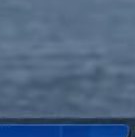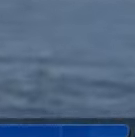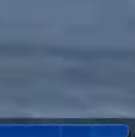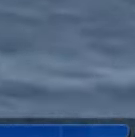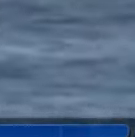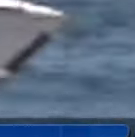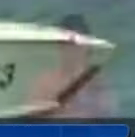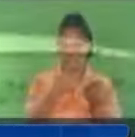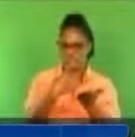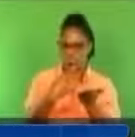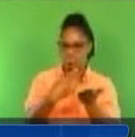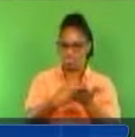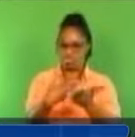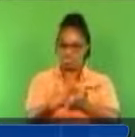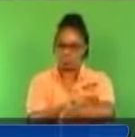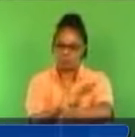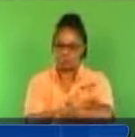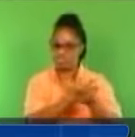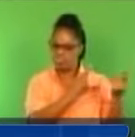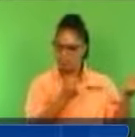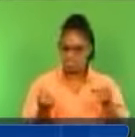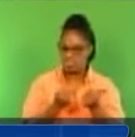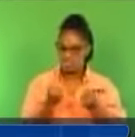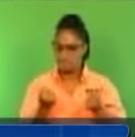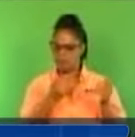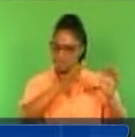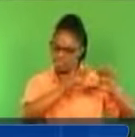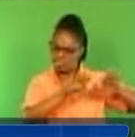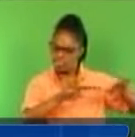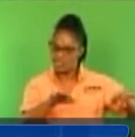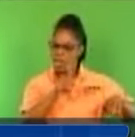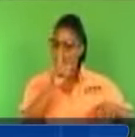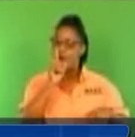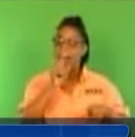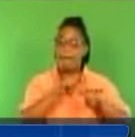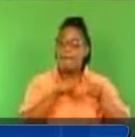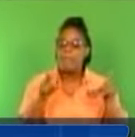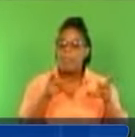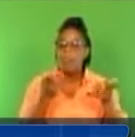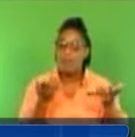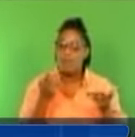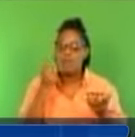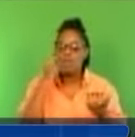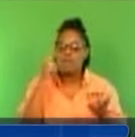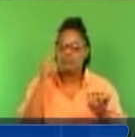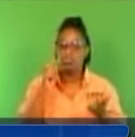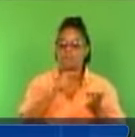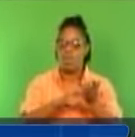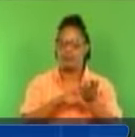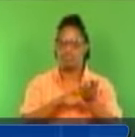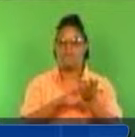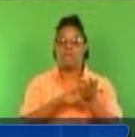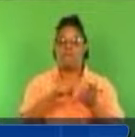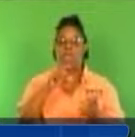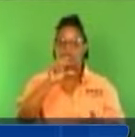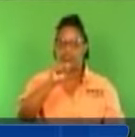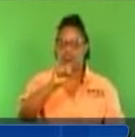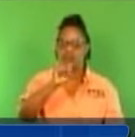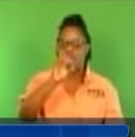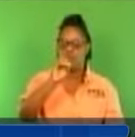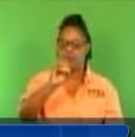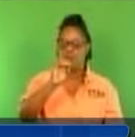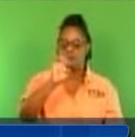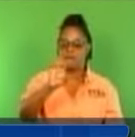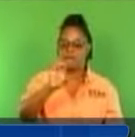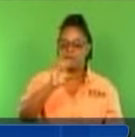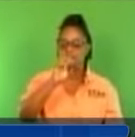OPVs, and said... The ones that stand out, the one that stands out the most, is the state of emergency that the UNC use as